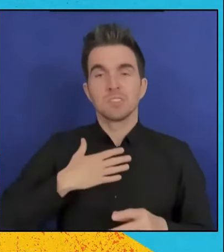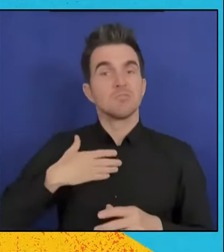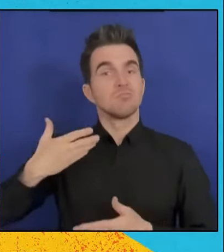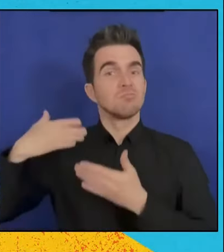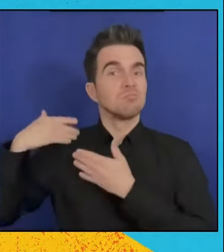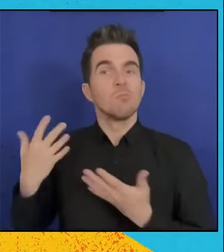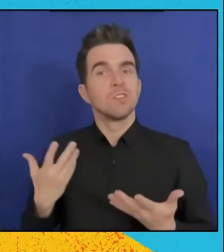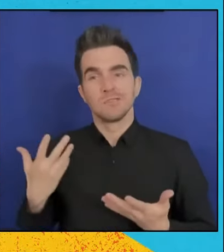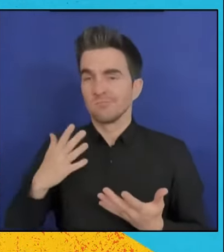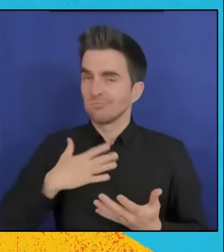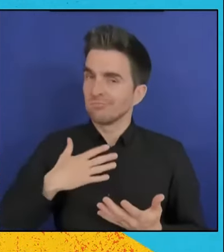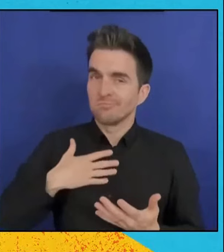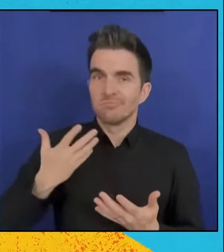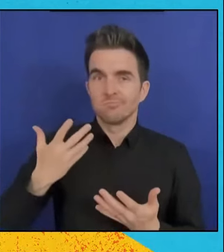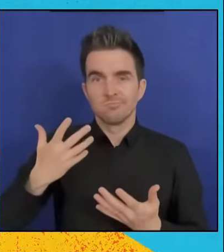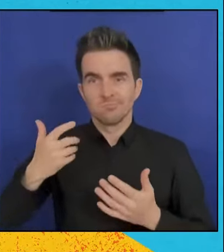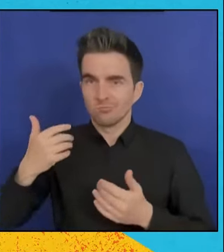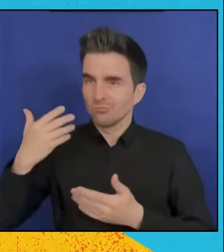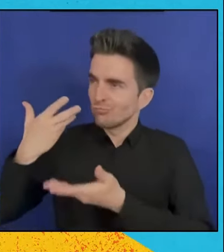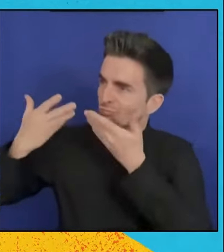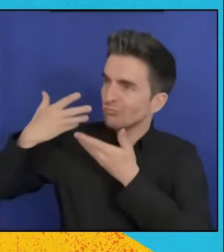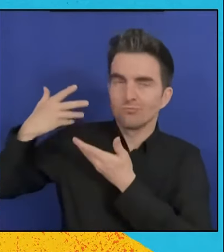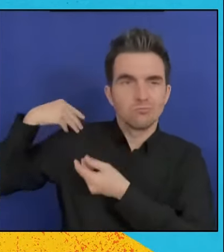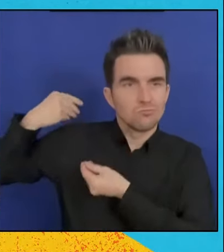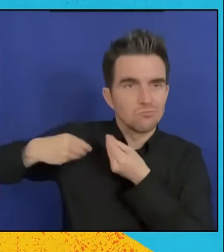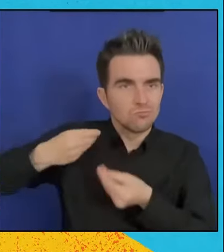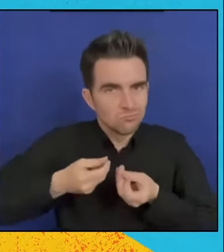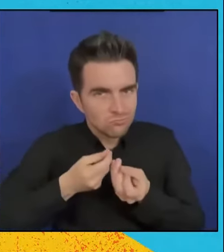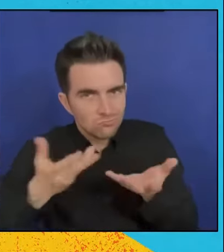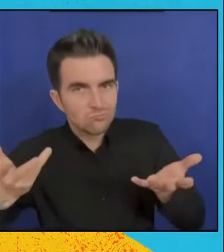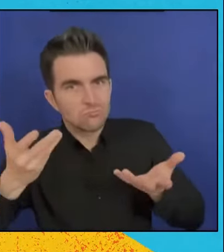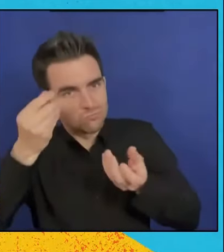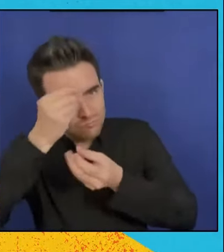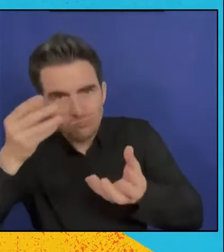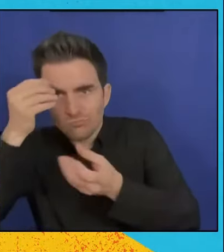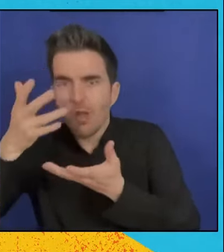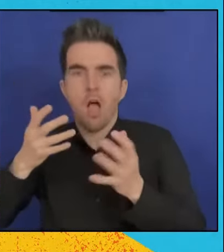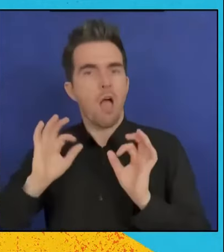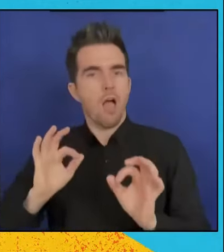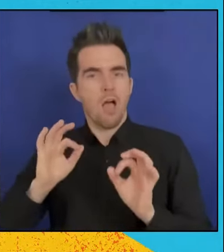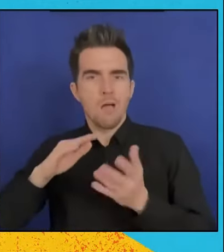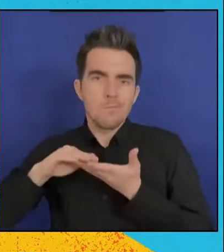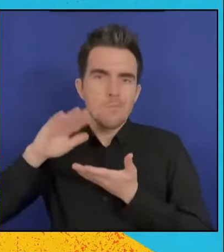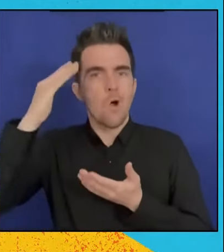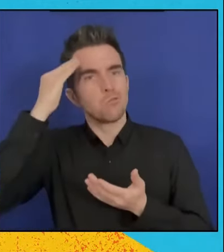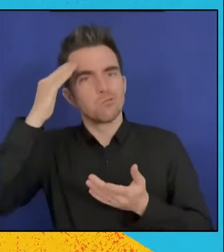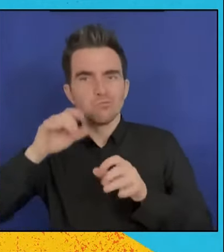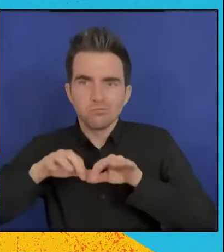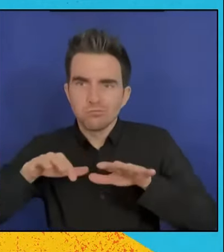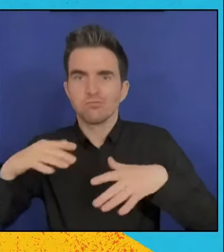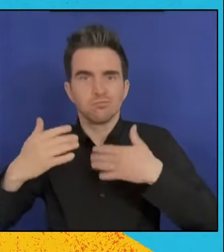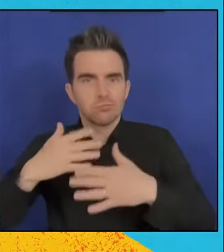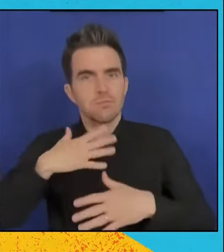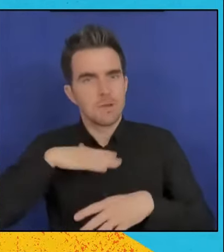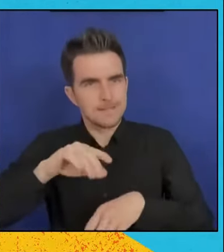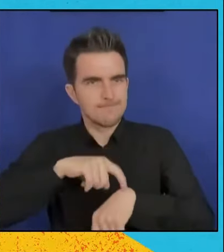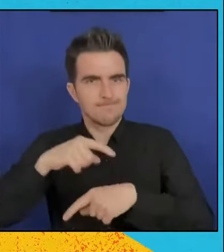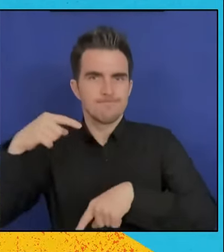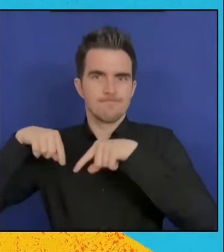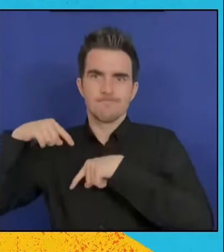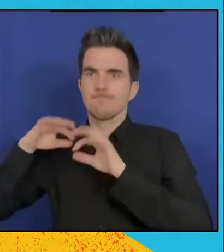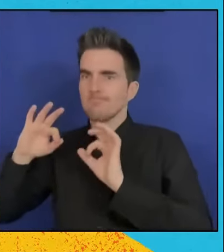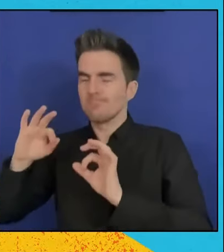solutions and human approach to this problem. Let us go back to communities, look at the cultures of those people,